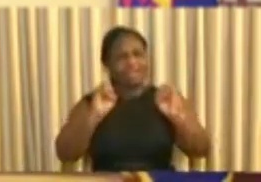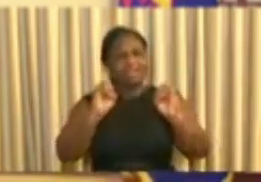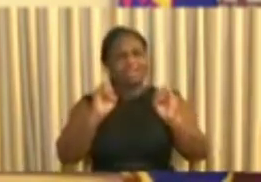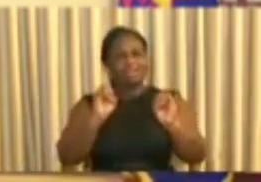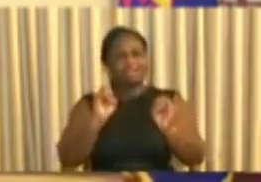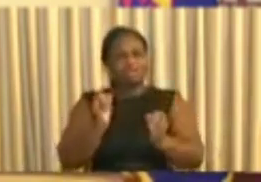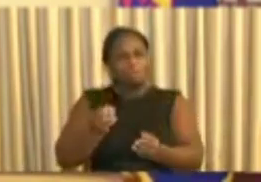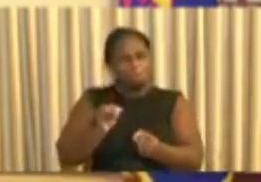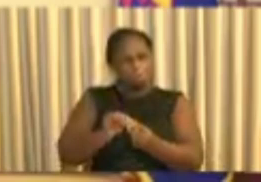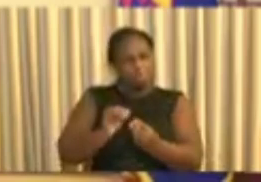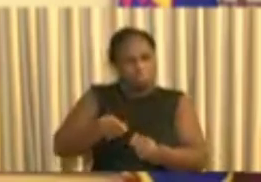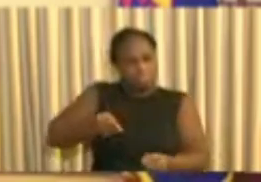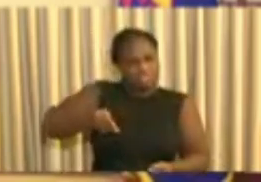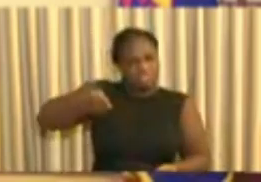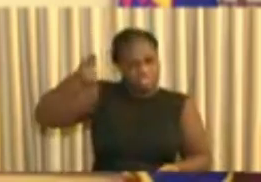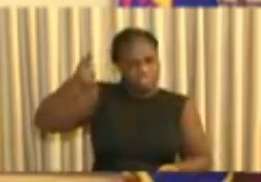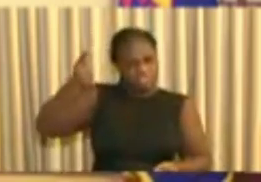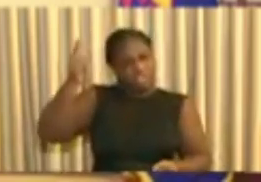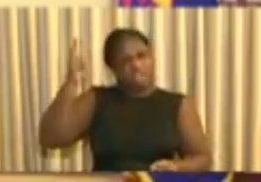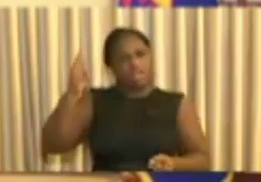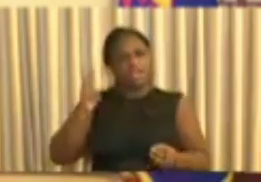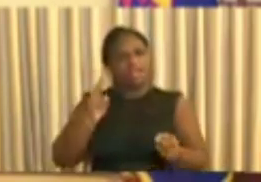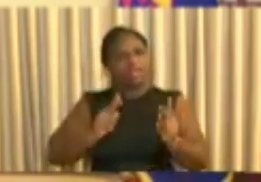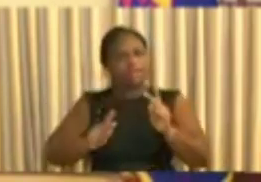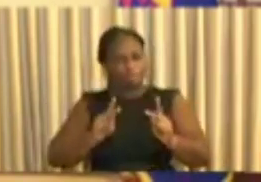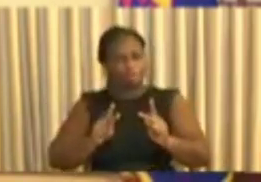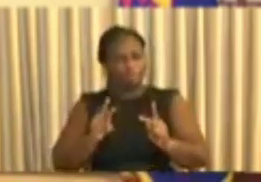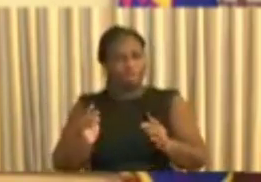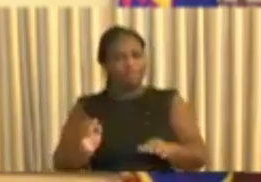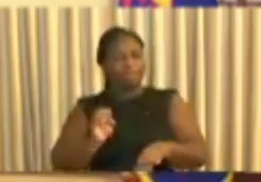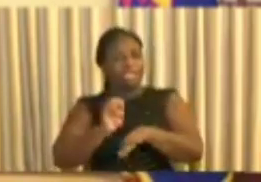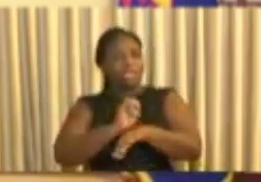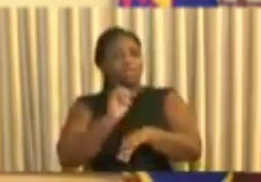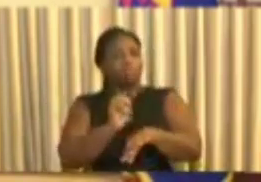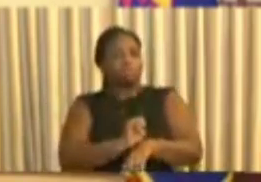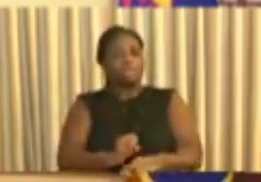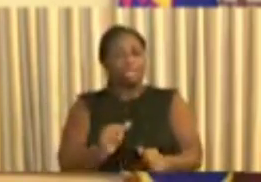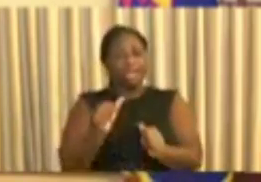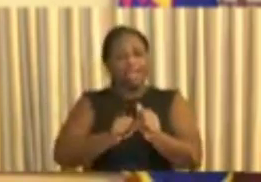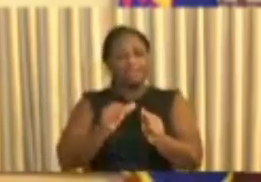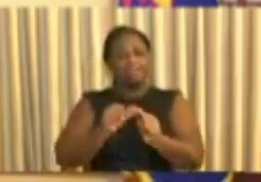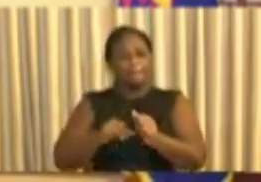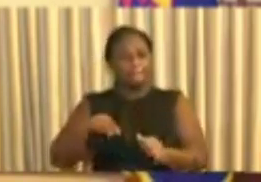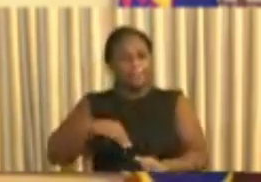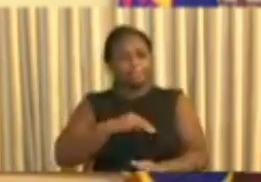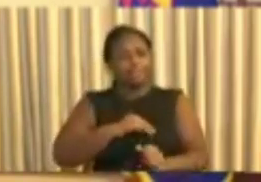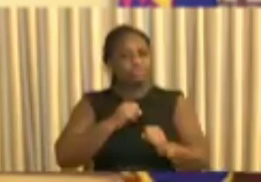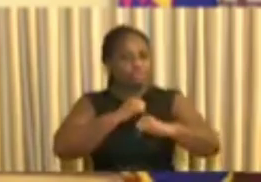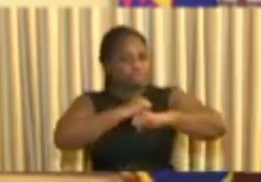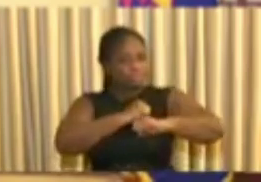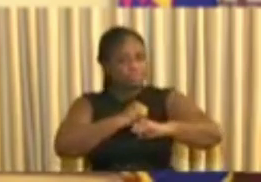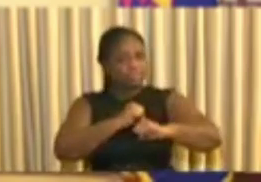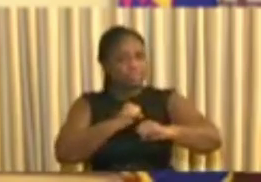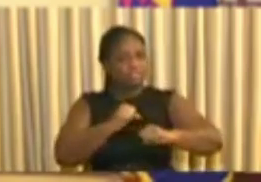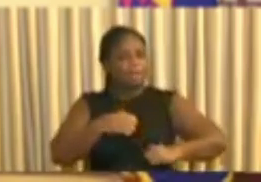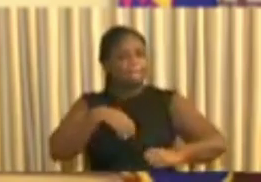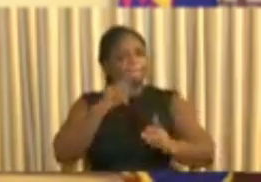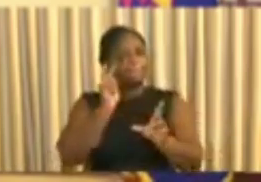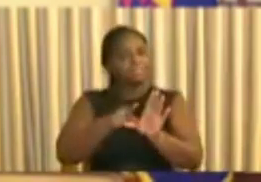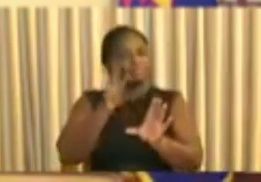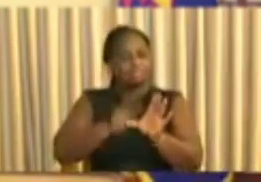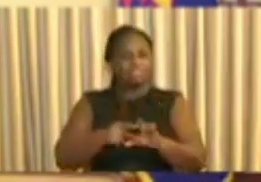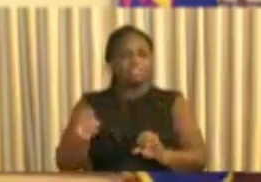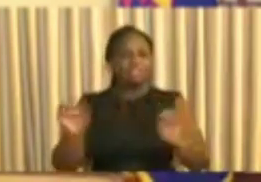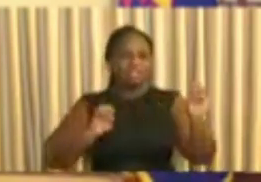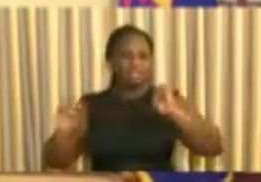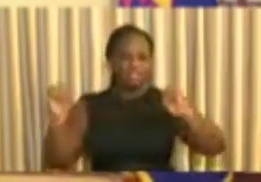more senior officers have been deployed at the operational level, and each member of our security services participating in